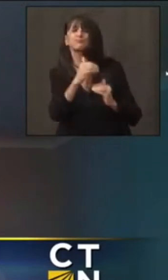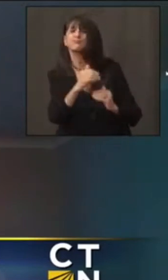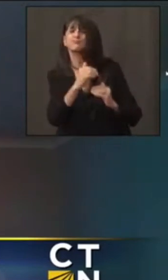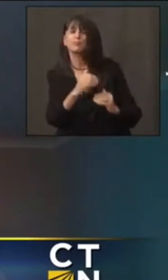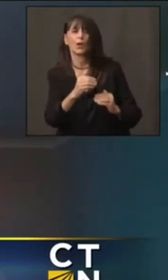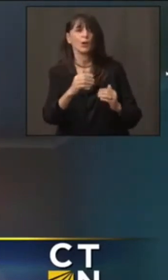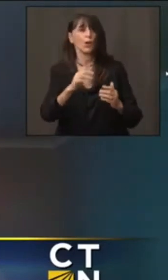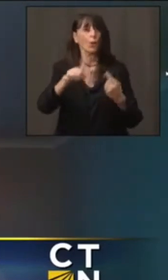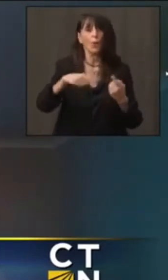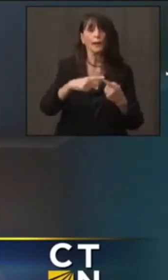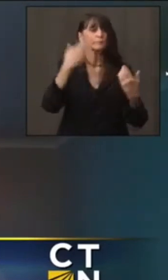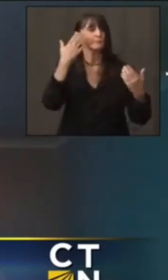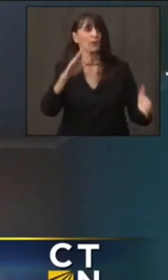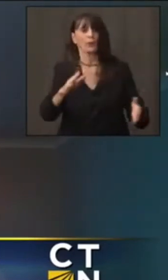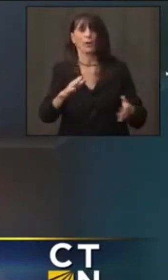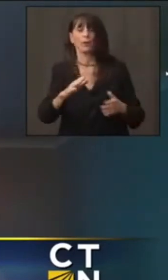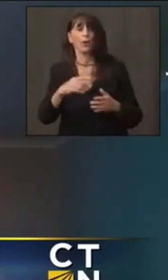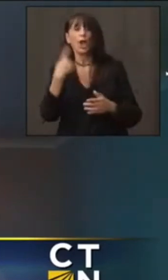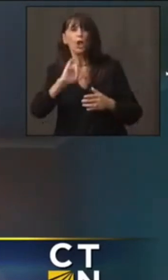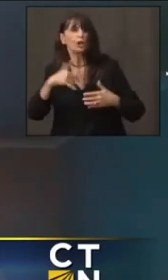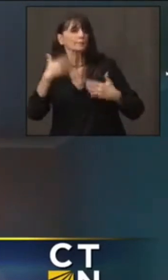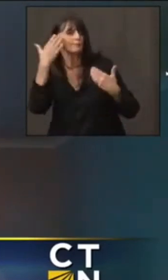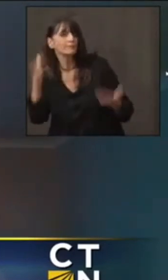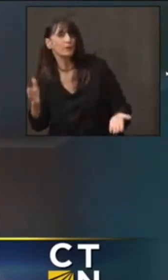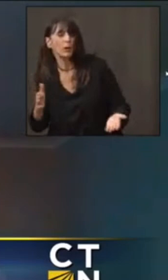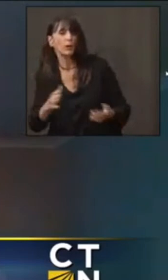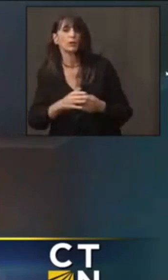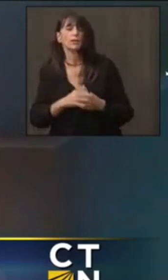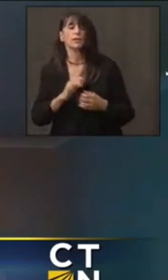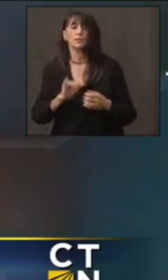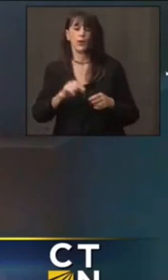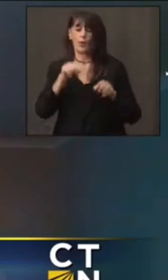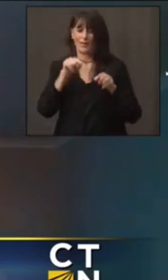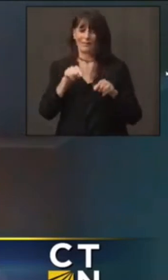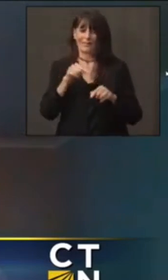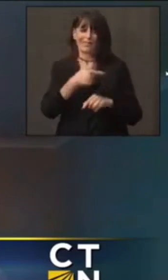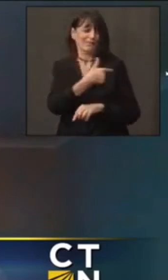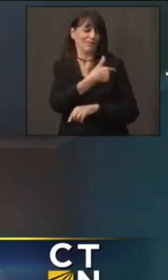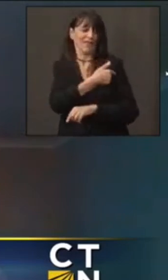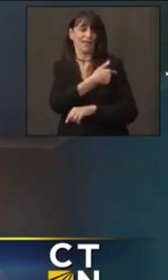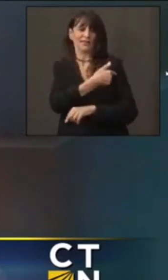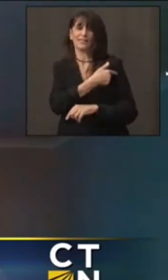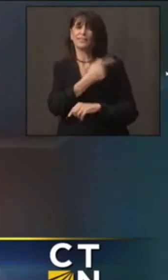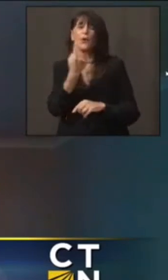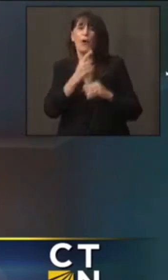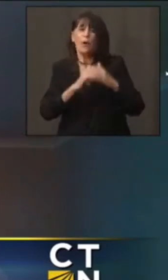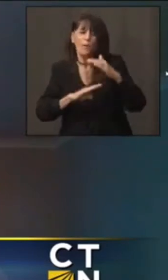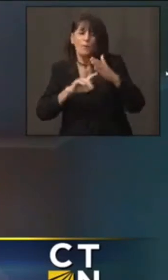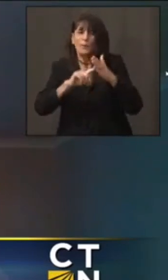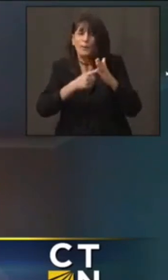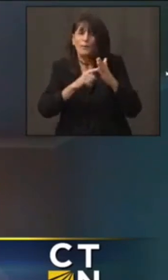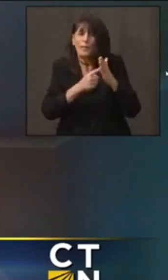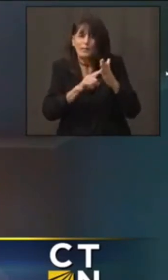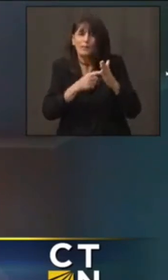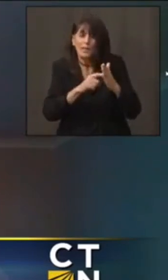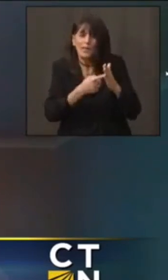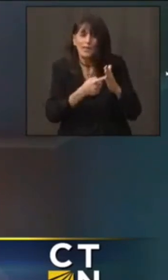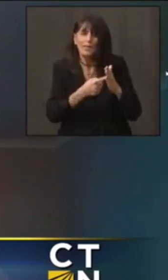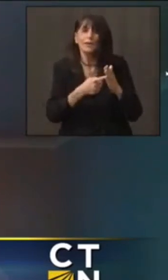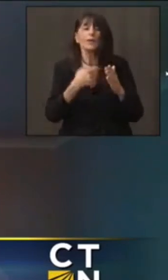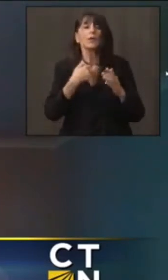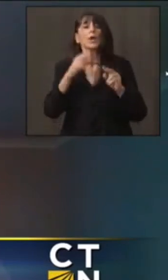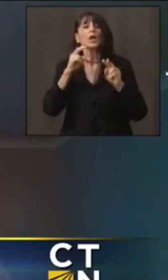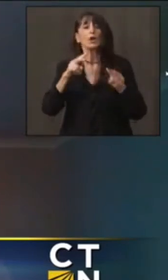will look like. So this vaccine plan, by its nature, is preliminary, and we very much look forward